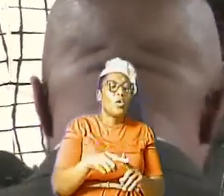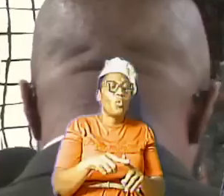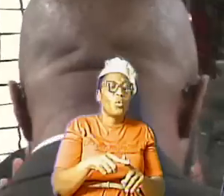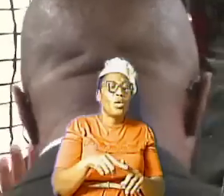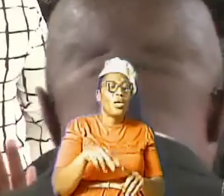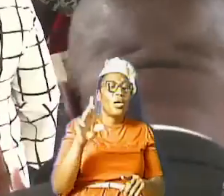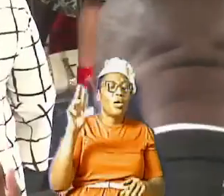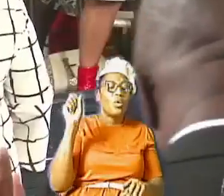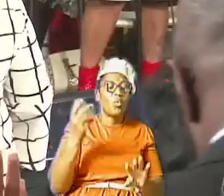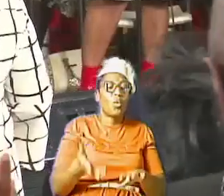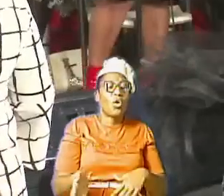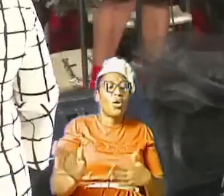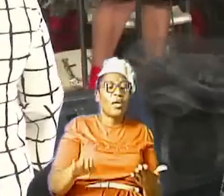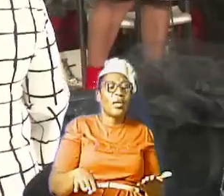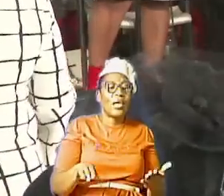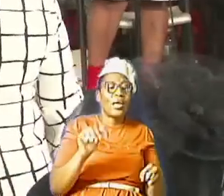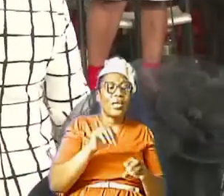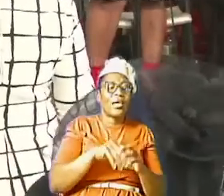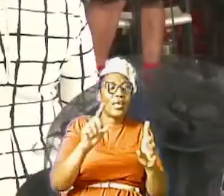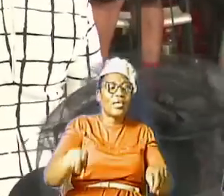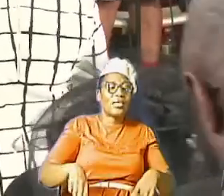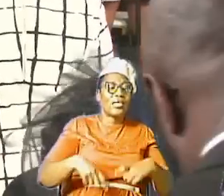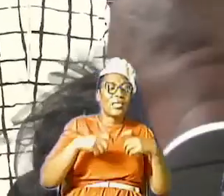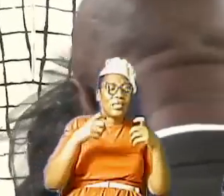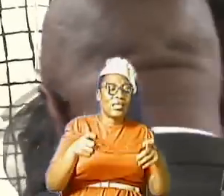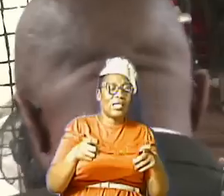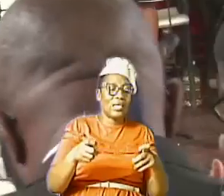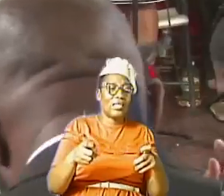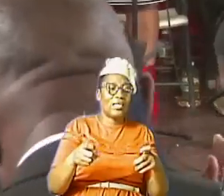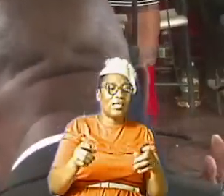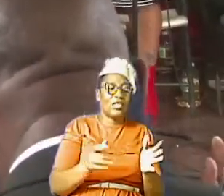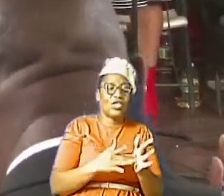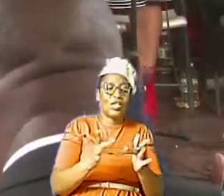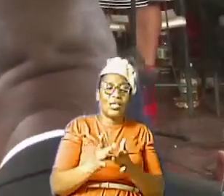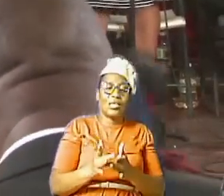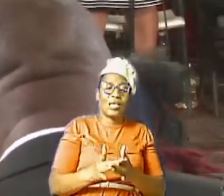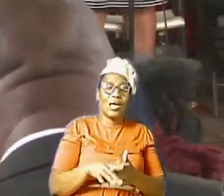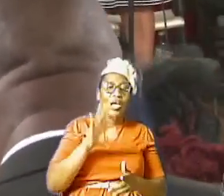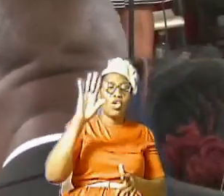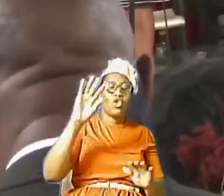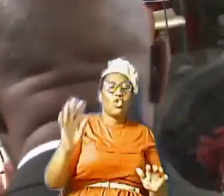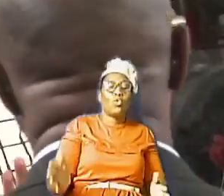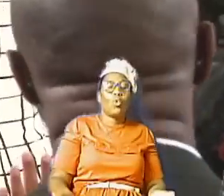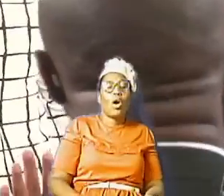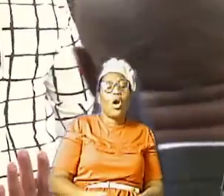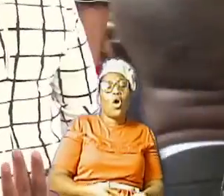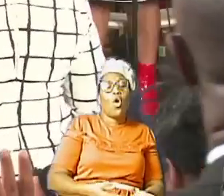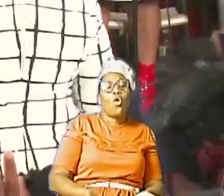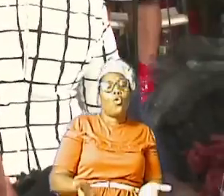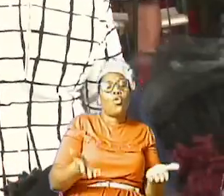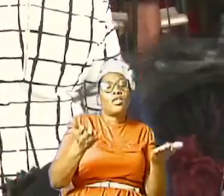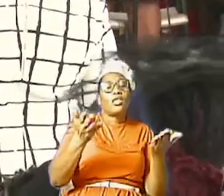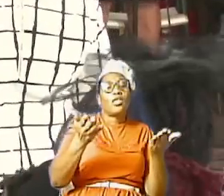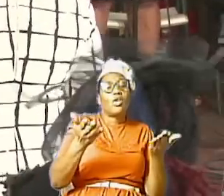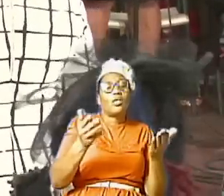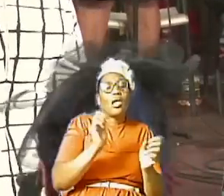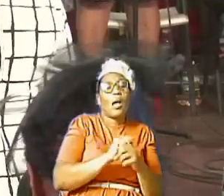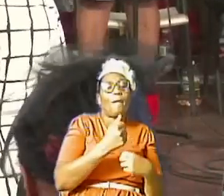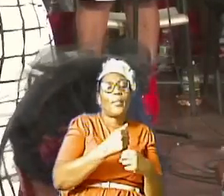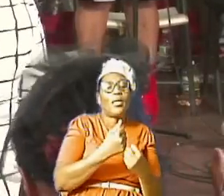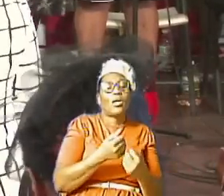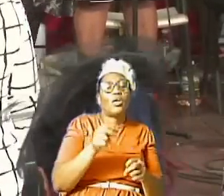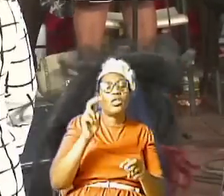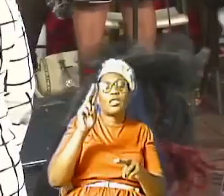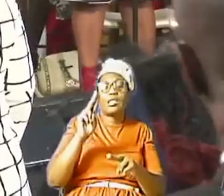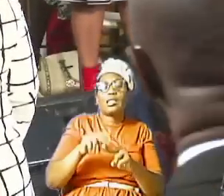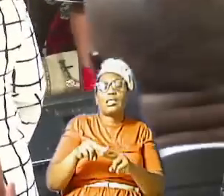we were dead in trespasses and sin. And you have raised us up and caused us